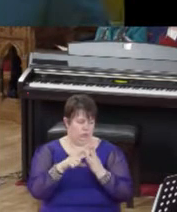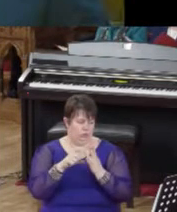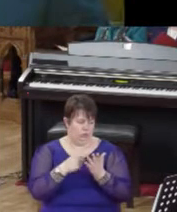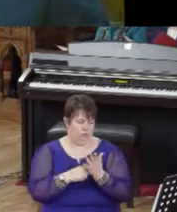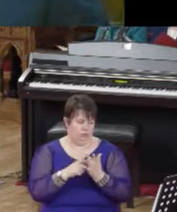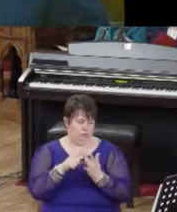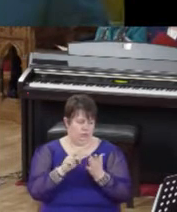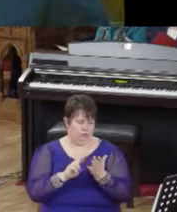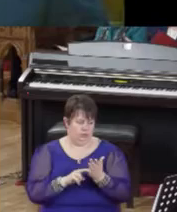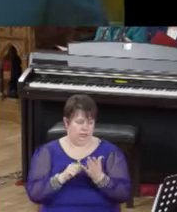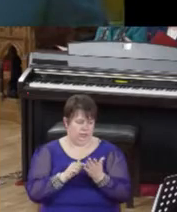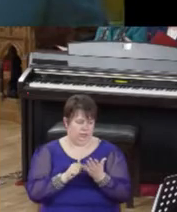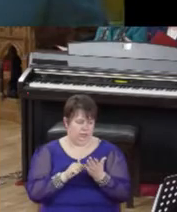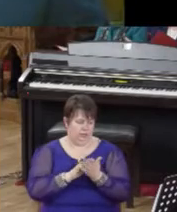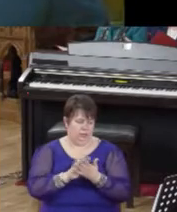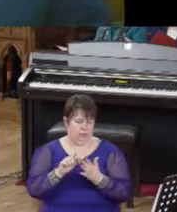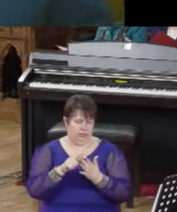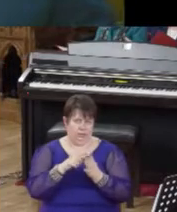15.